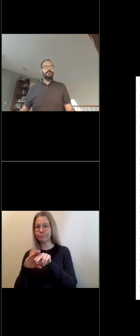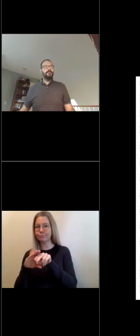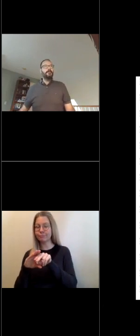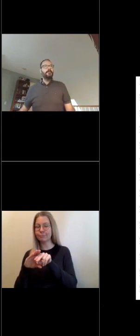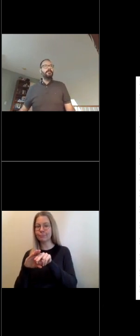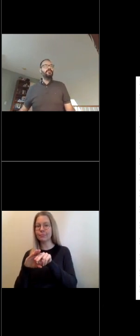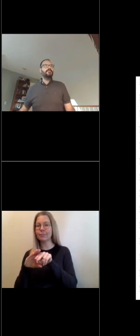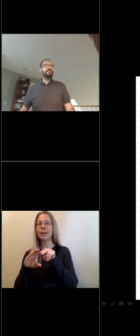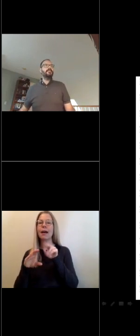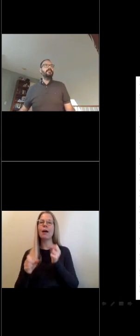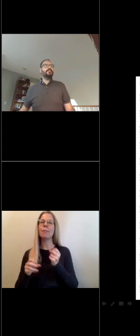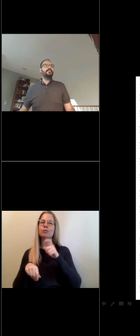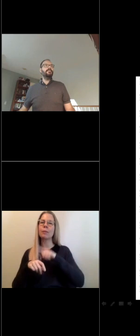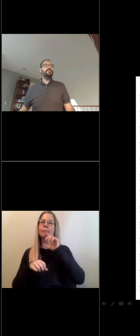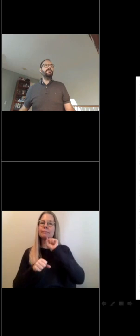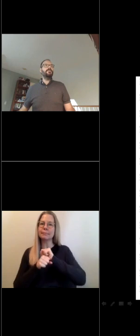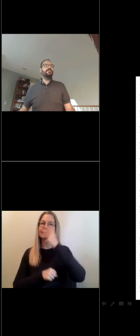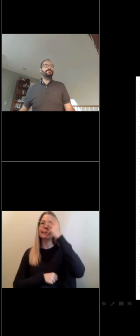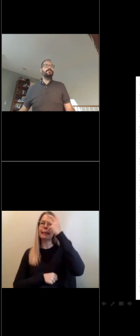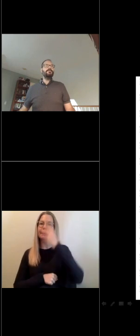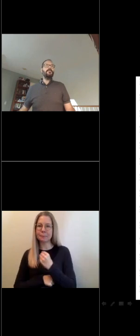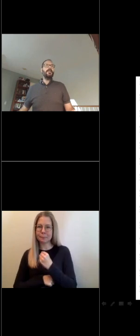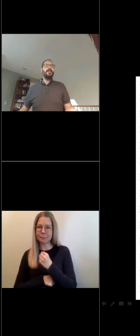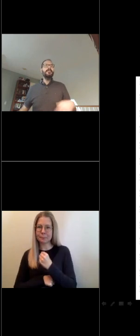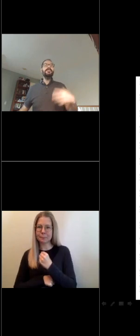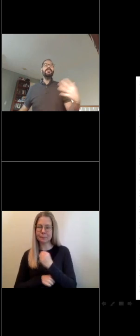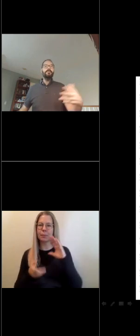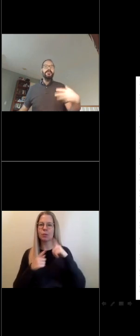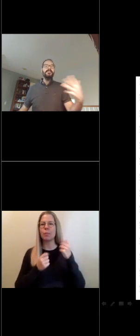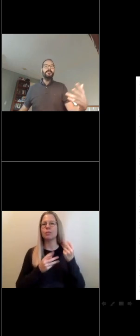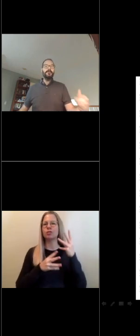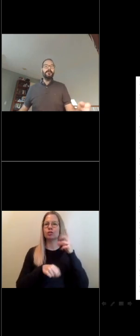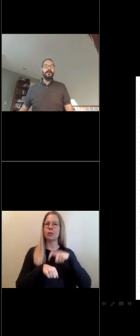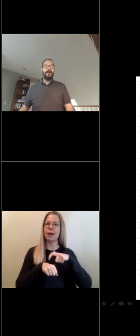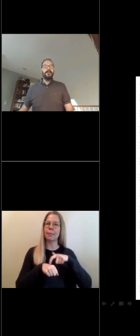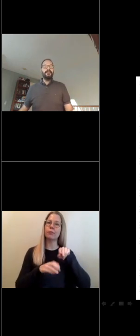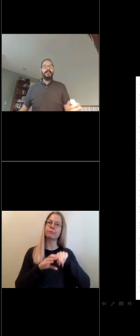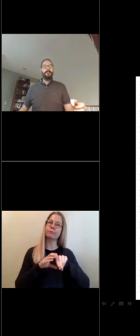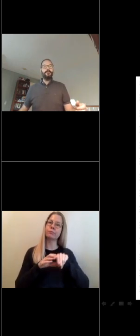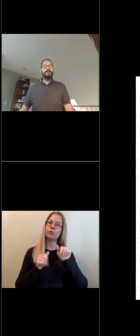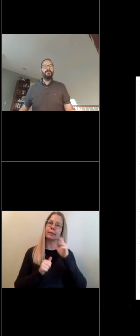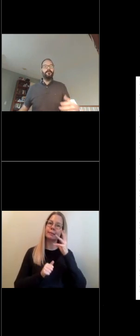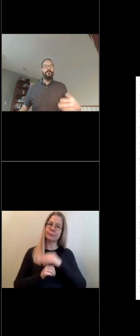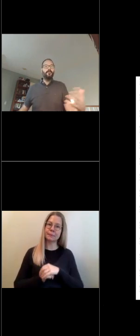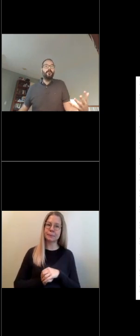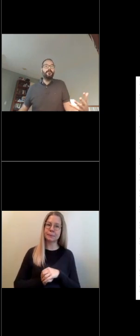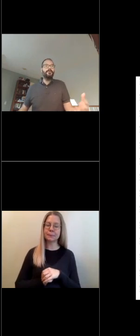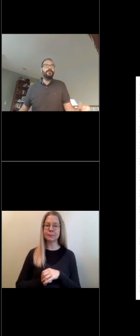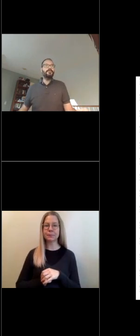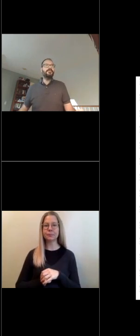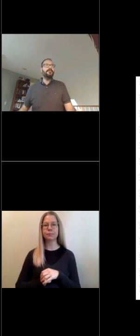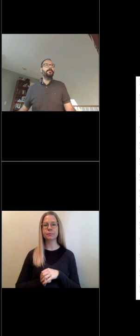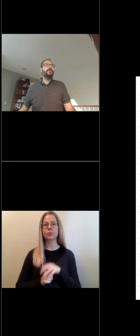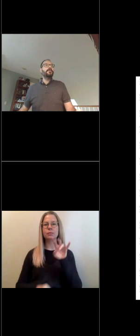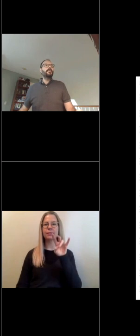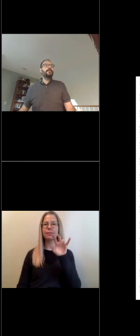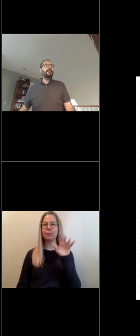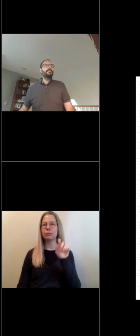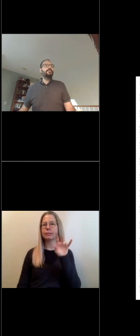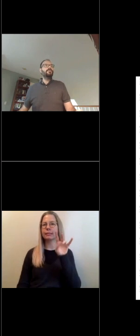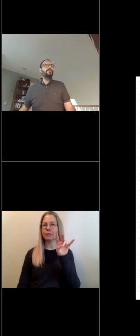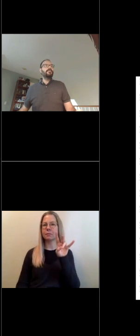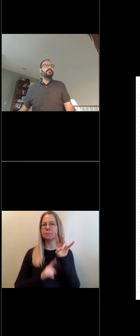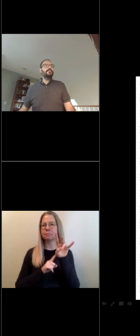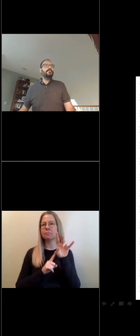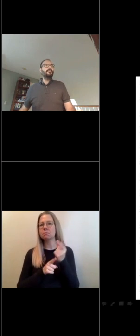to sleep. And you can see that this individual, and this is a reasonable example for older adult sleep.